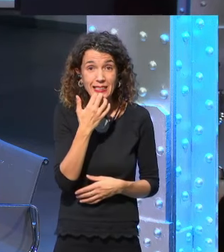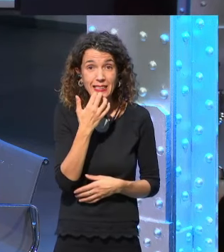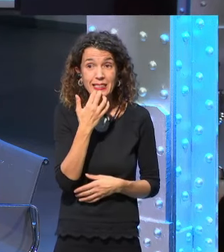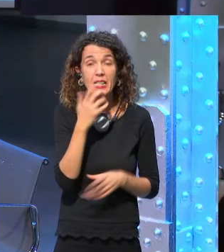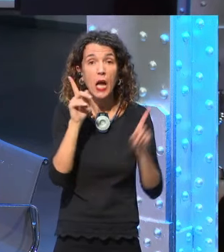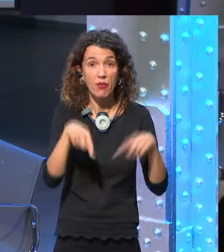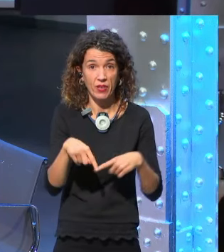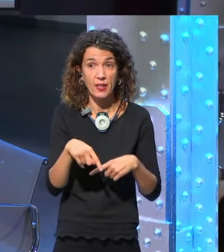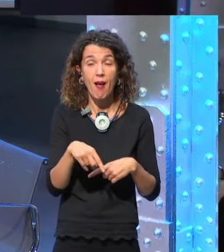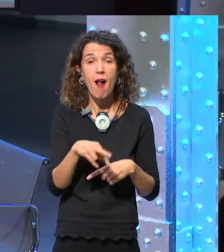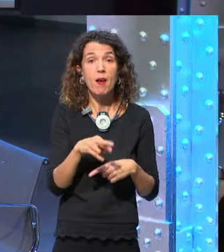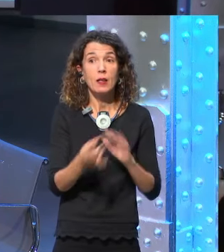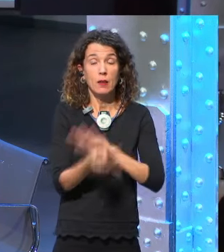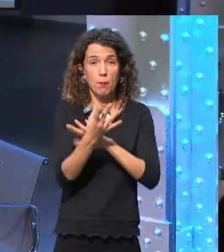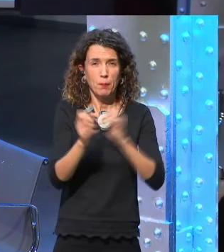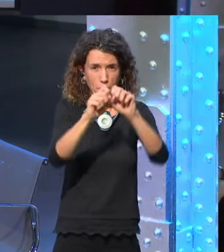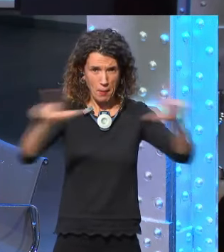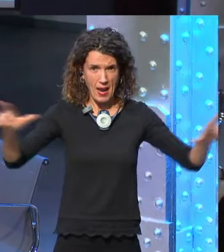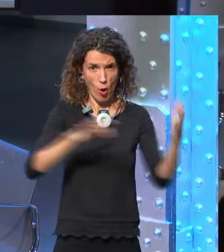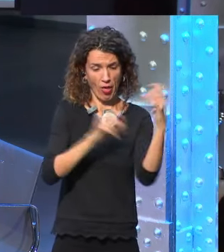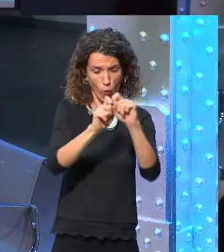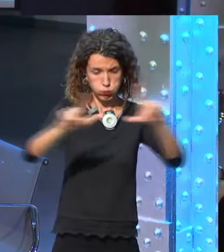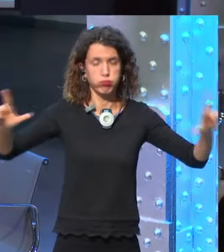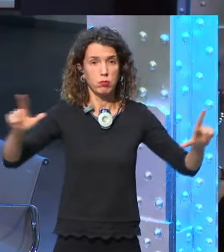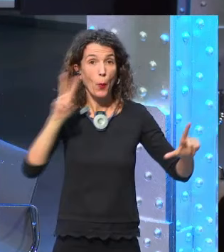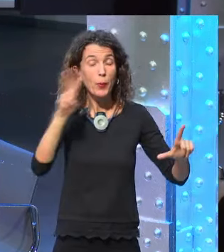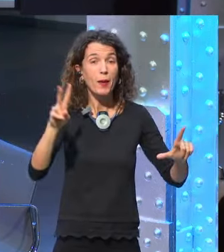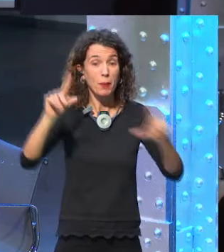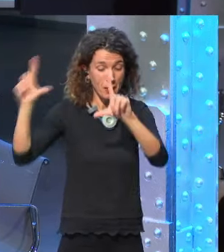the end model. But this model is not drawn, it's programmed.